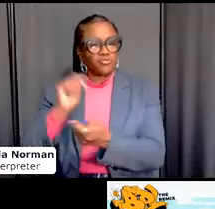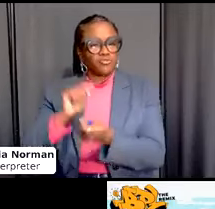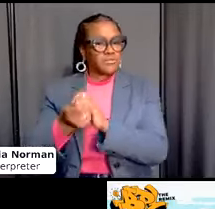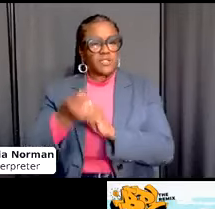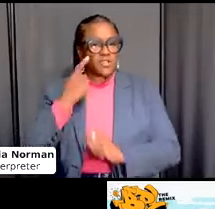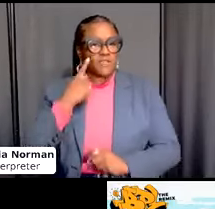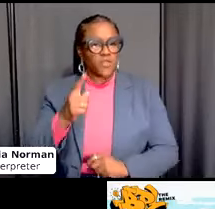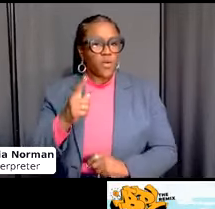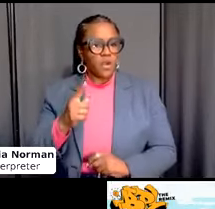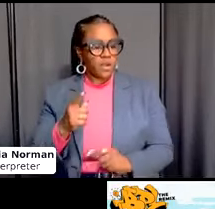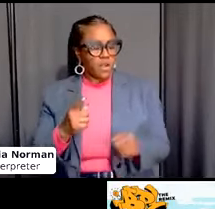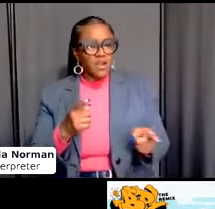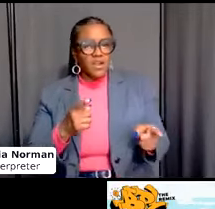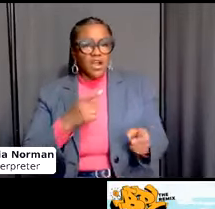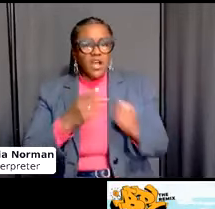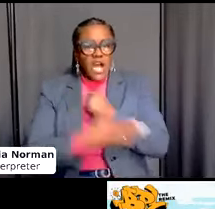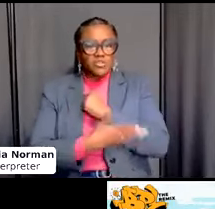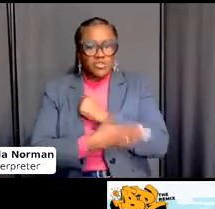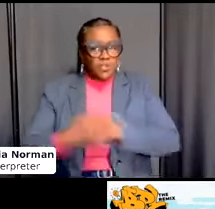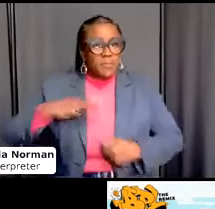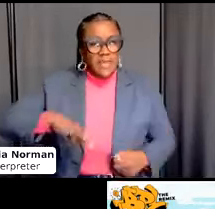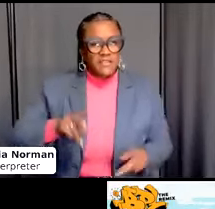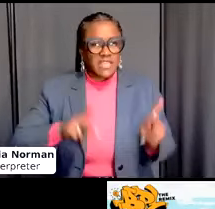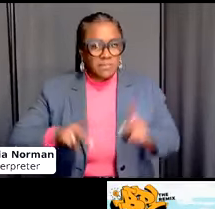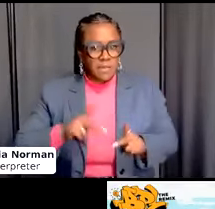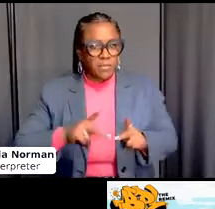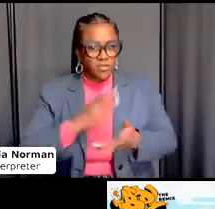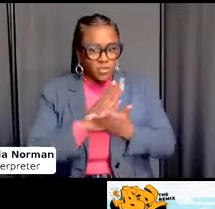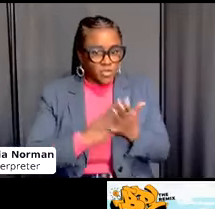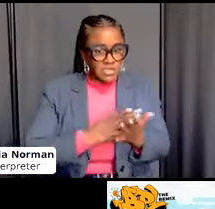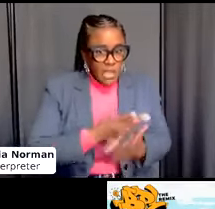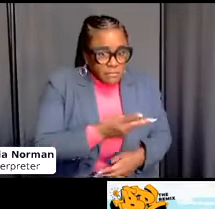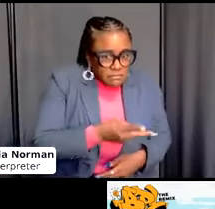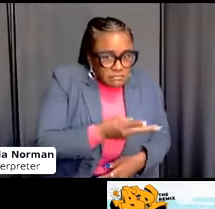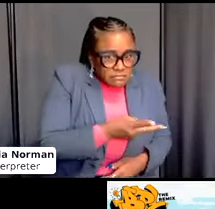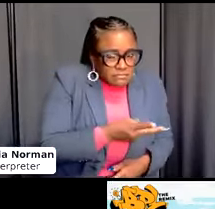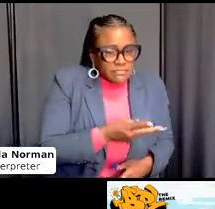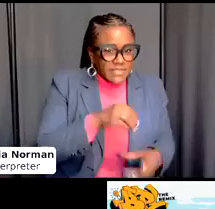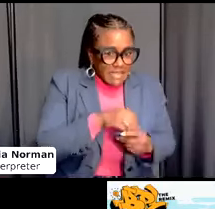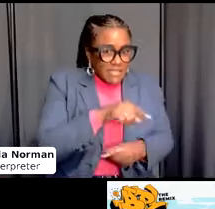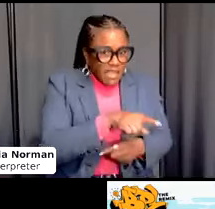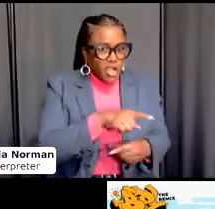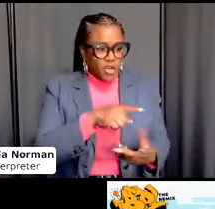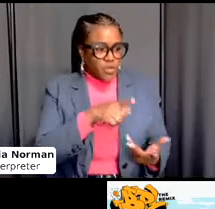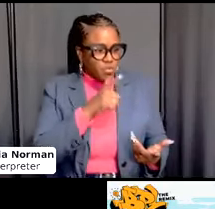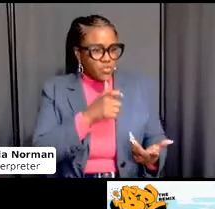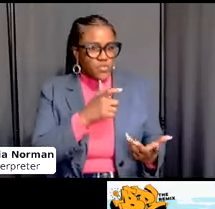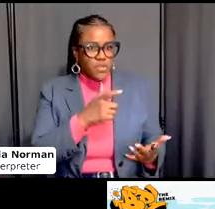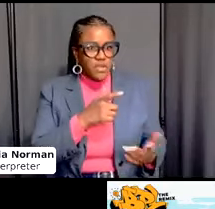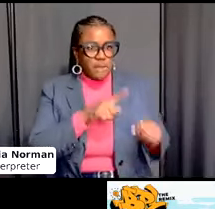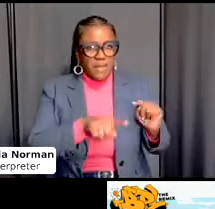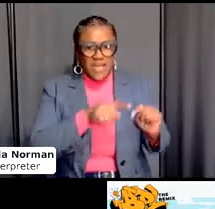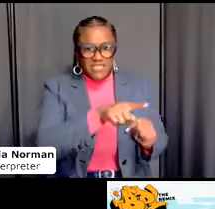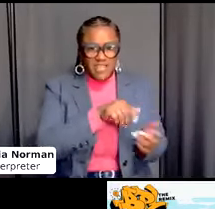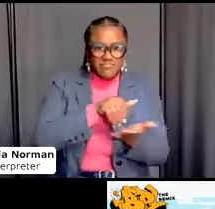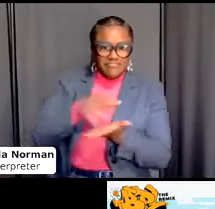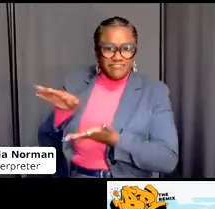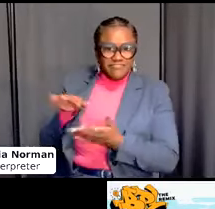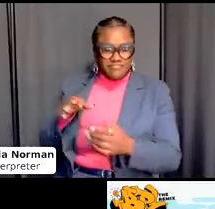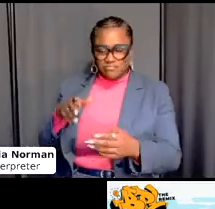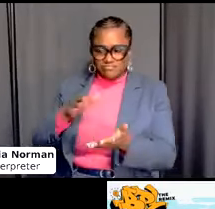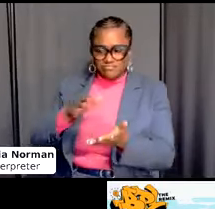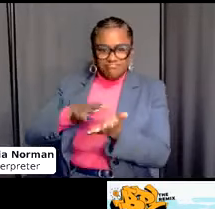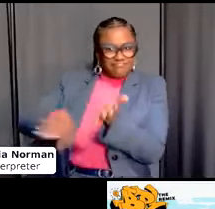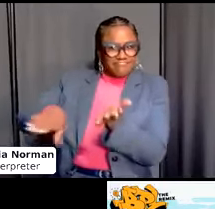for the benefit of the people. No. But at least this decision to eject or send out